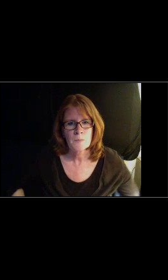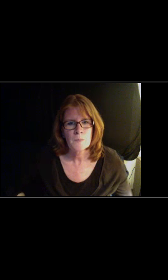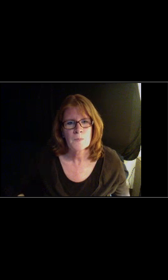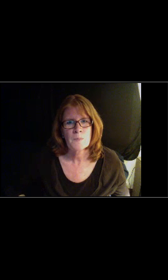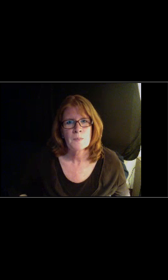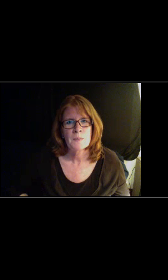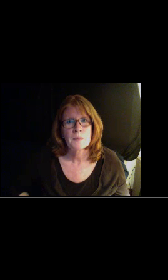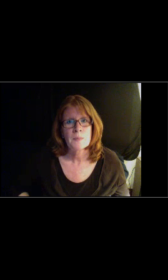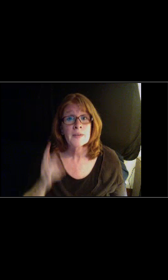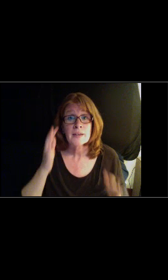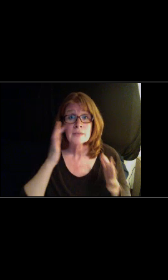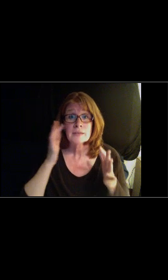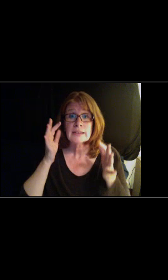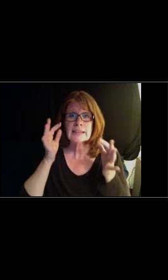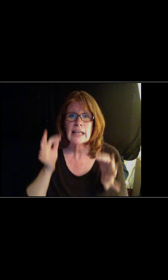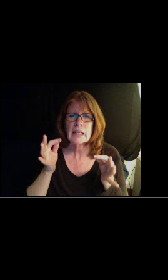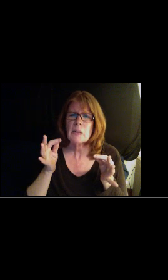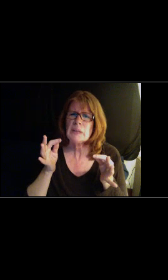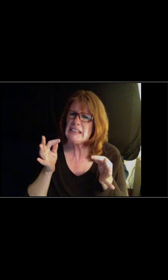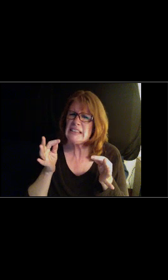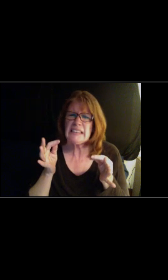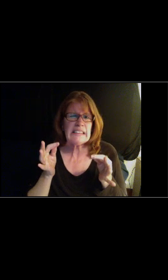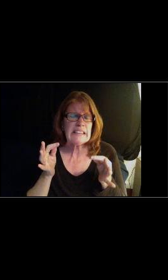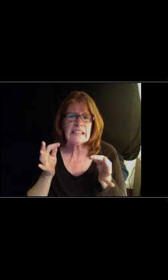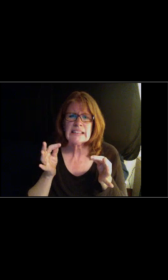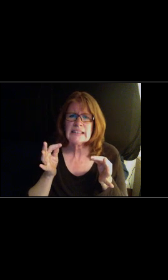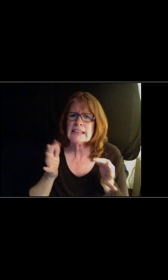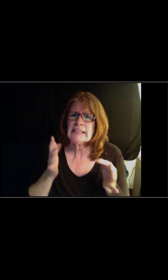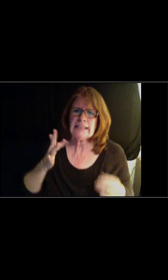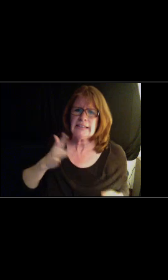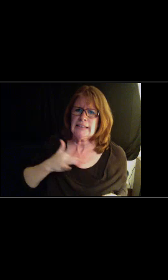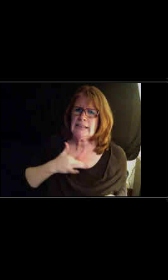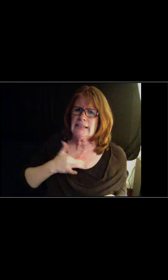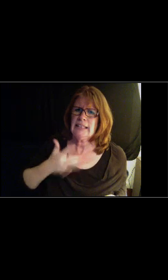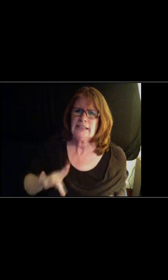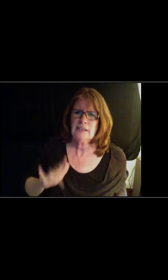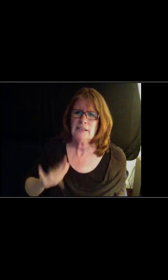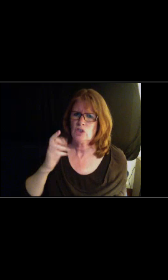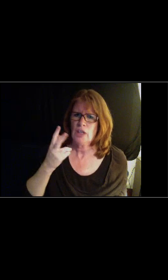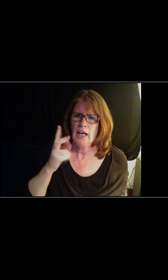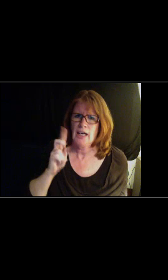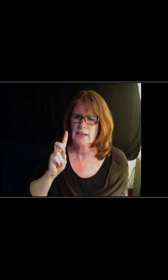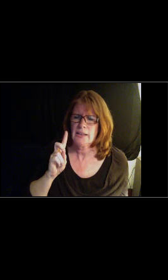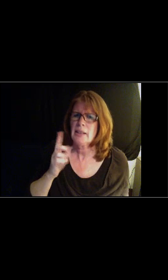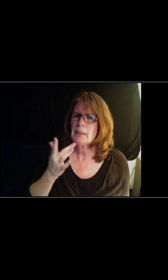And then her parents, you see in this other red circle there, they decide that